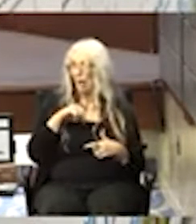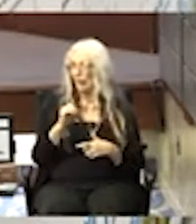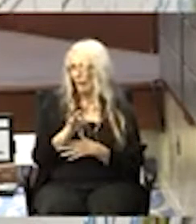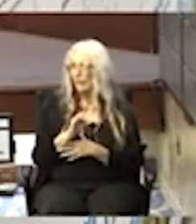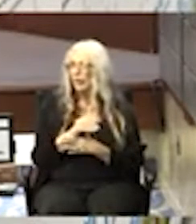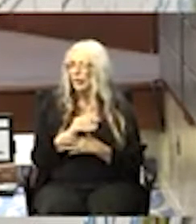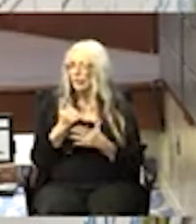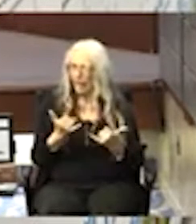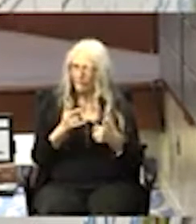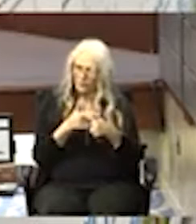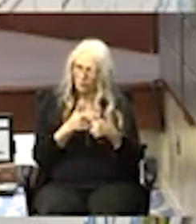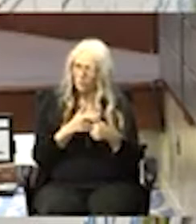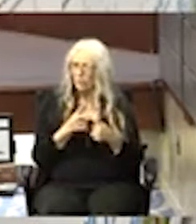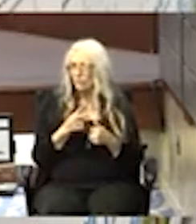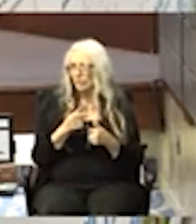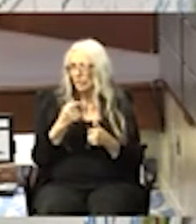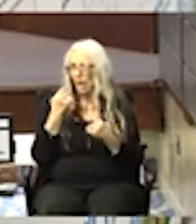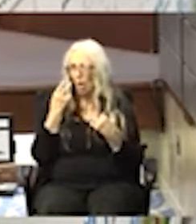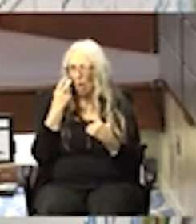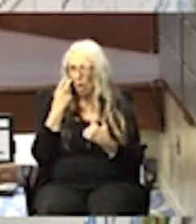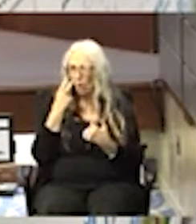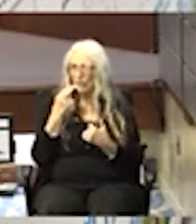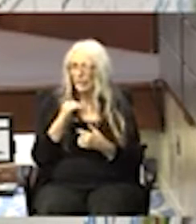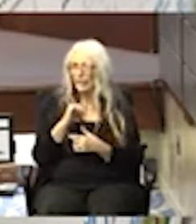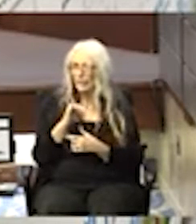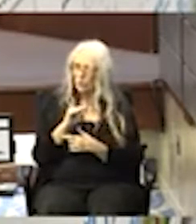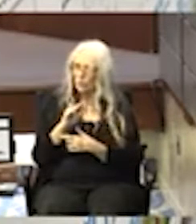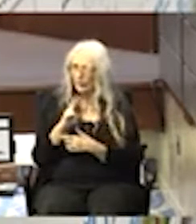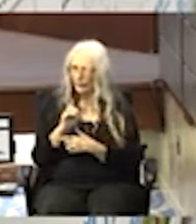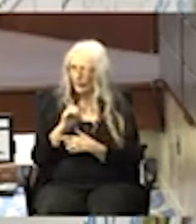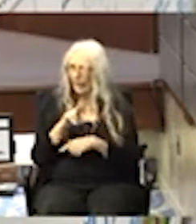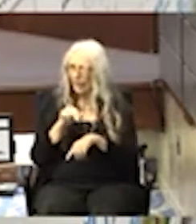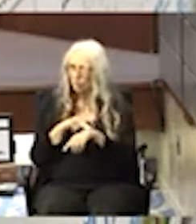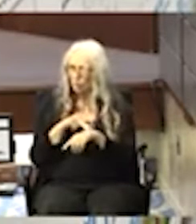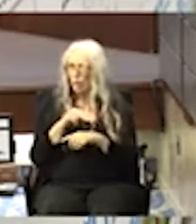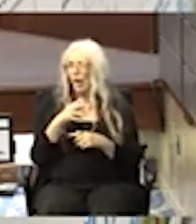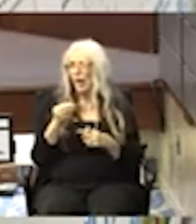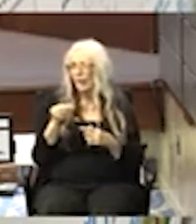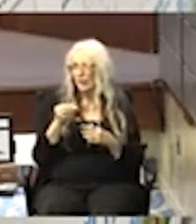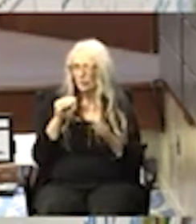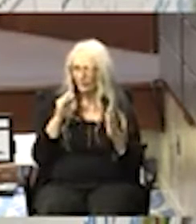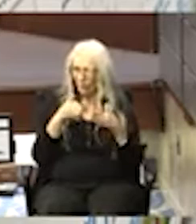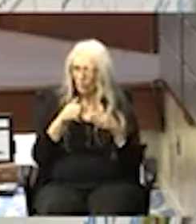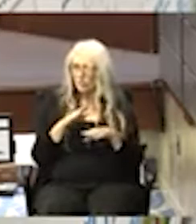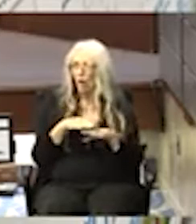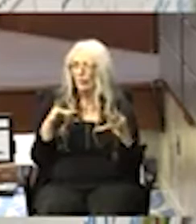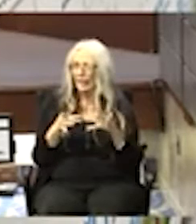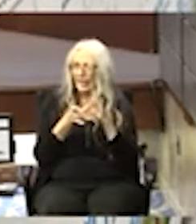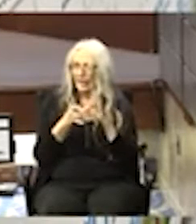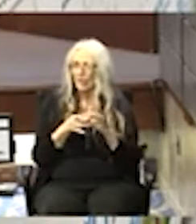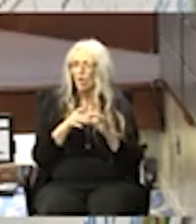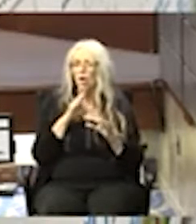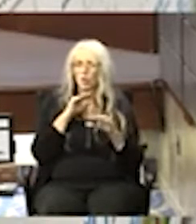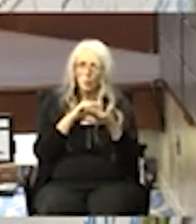And so that's number one, is creating, one of the inclusive nature of this park. Then it's capitalizing on the connectivity to creek